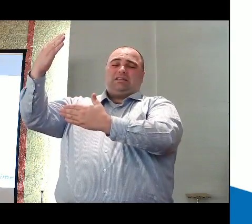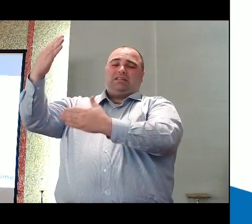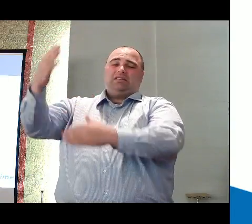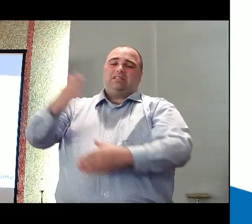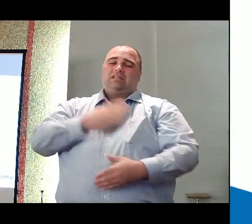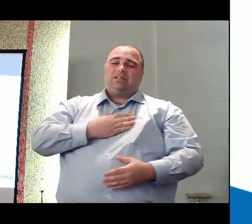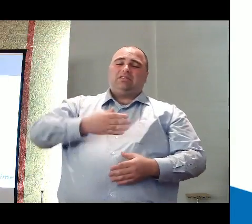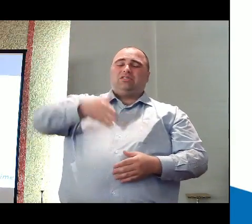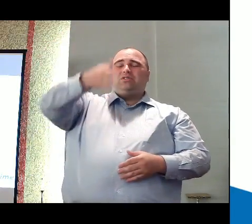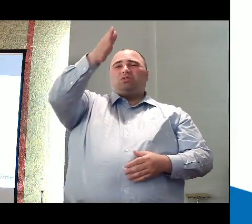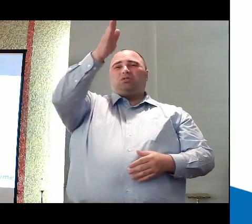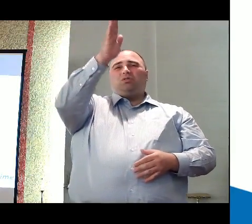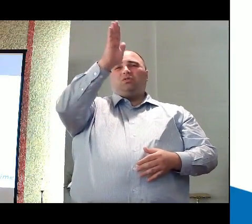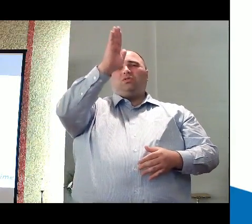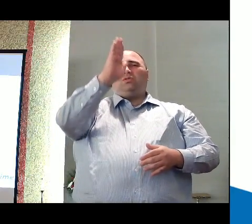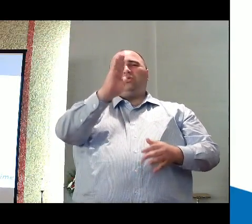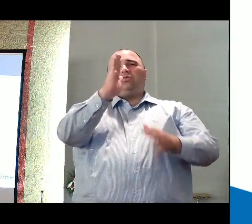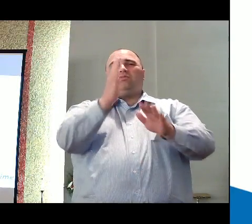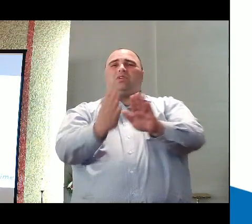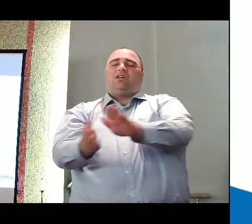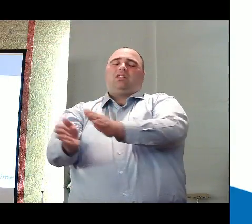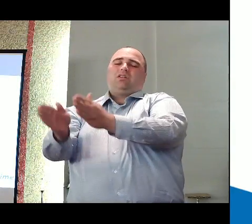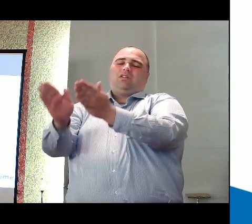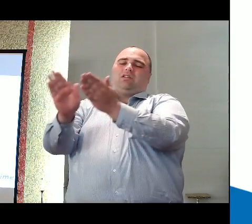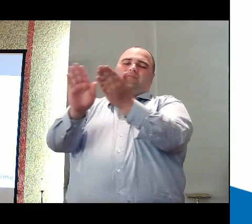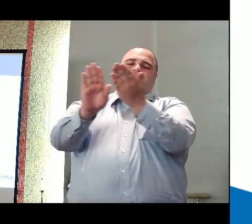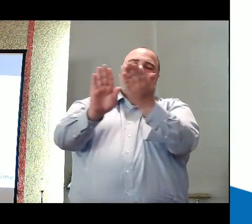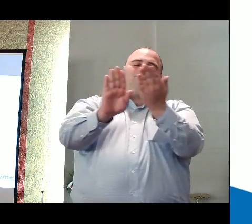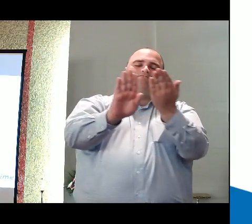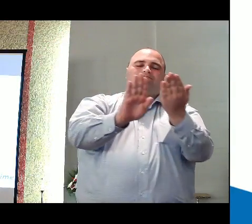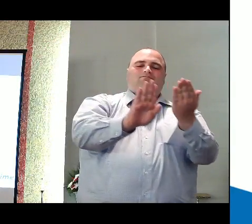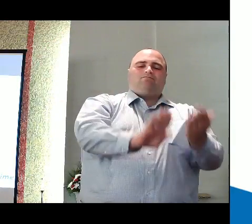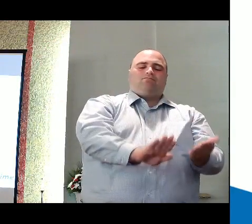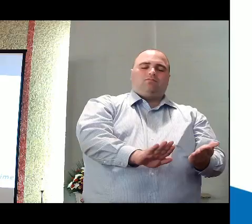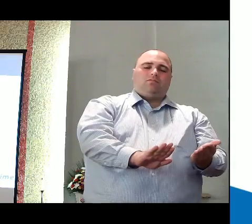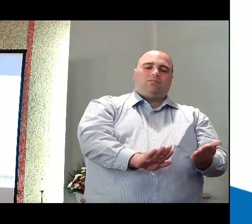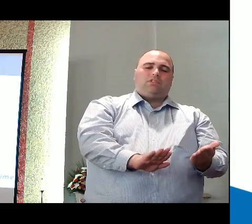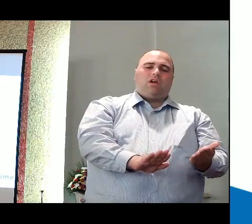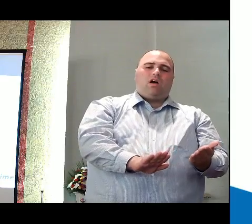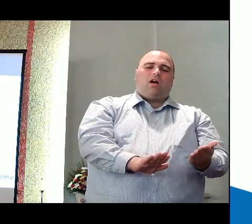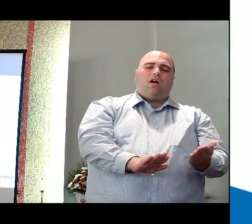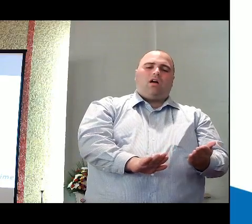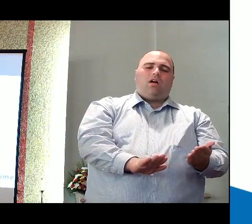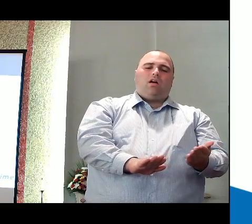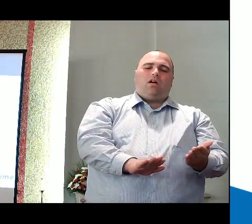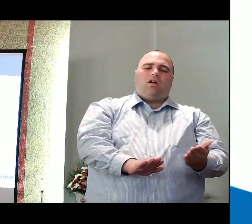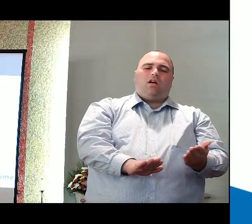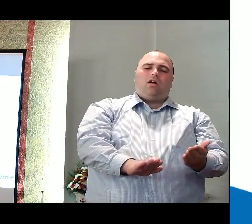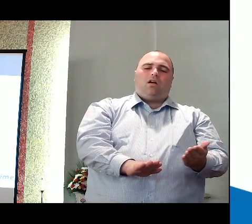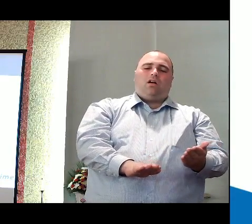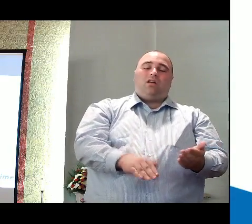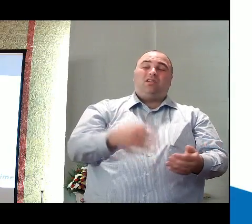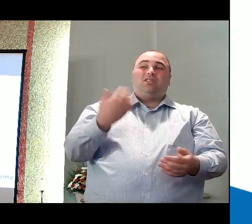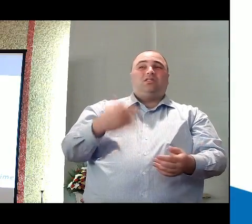our that you, my God, would